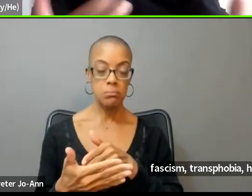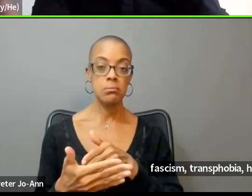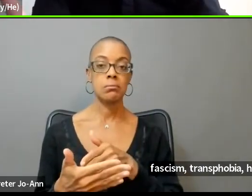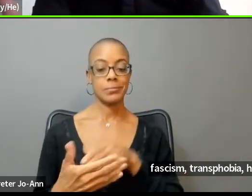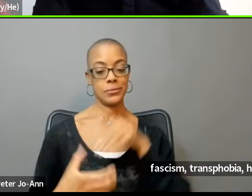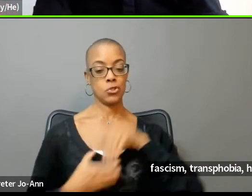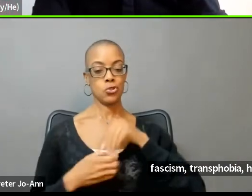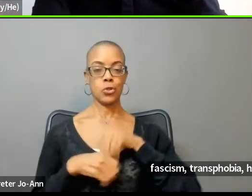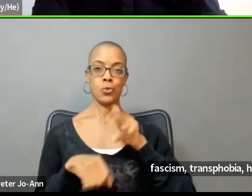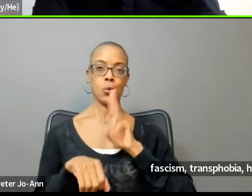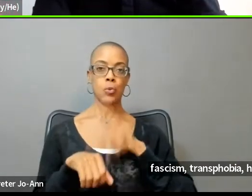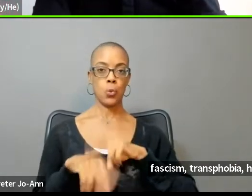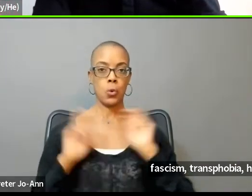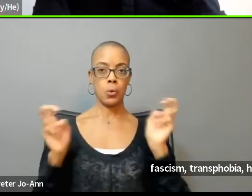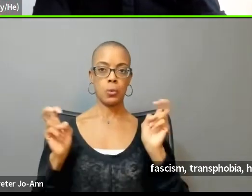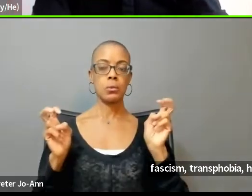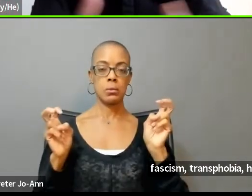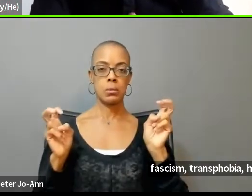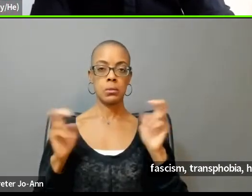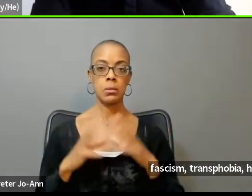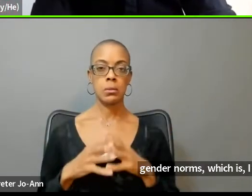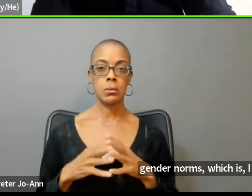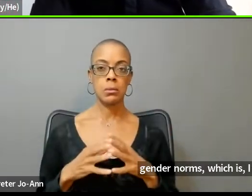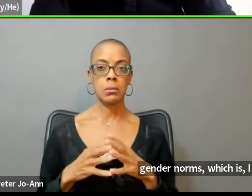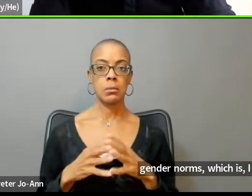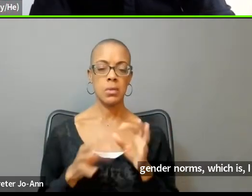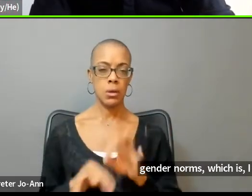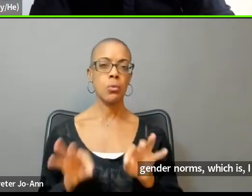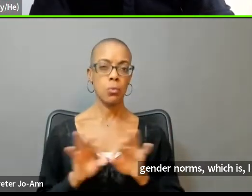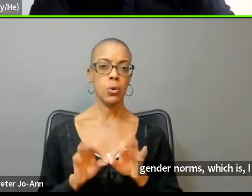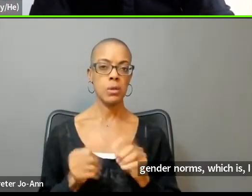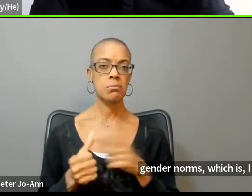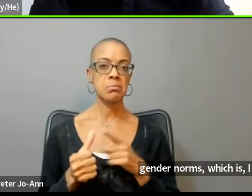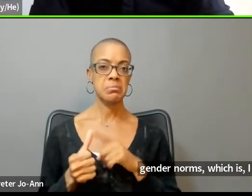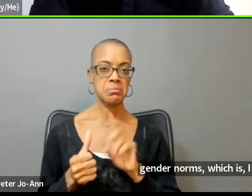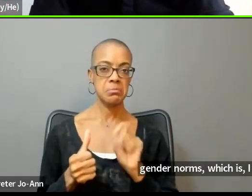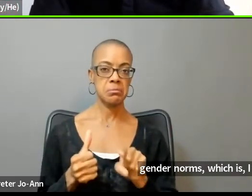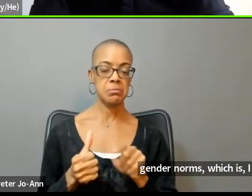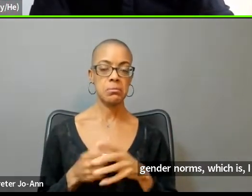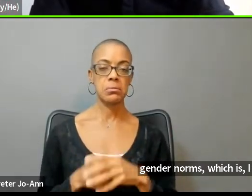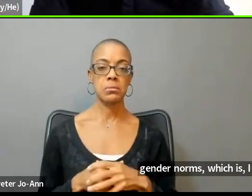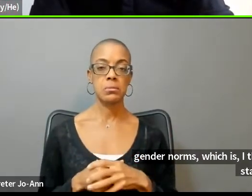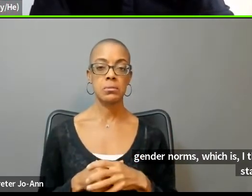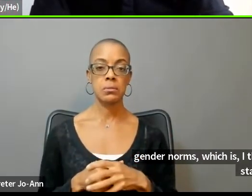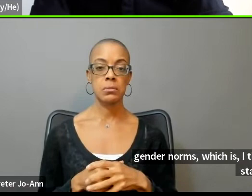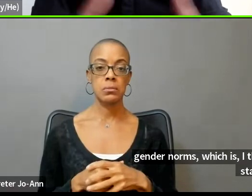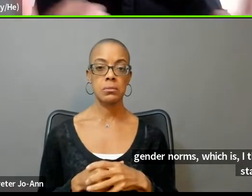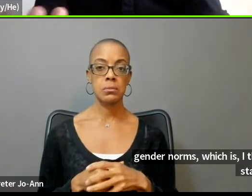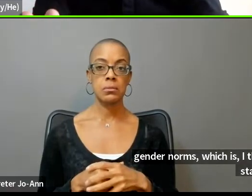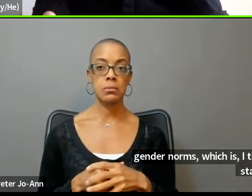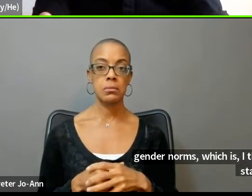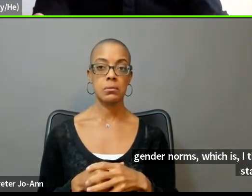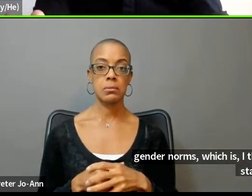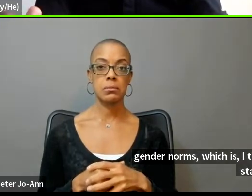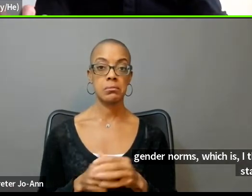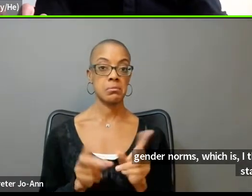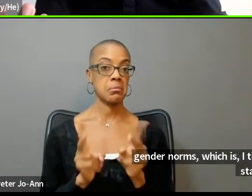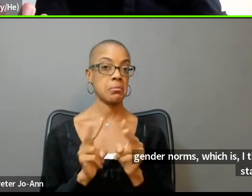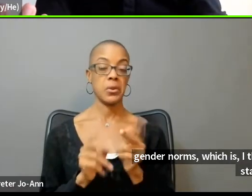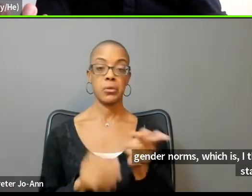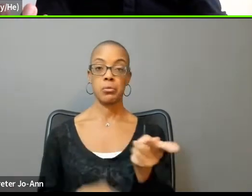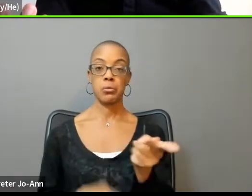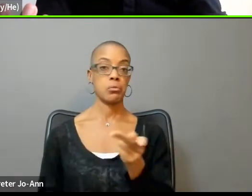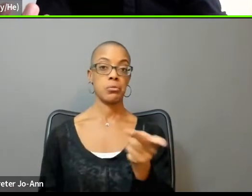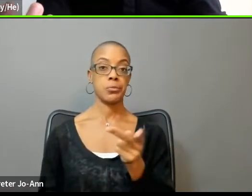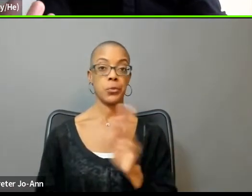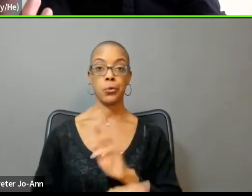I think, something is important to start with. I guess whoever is